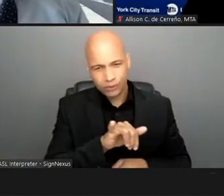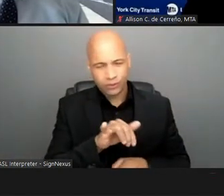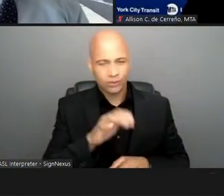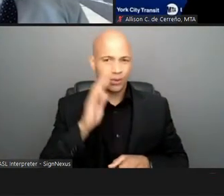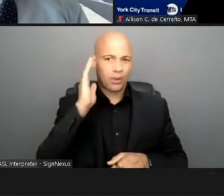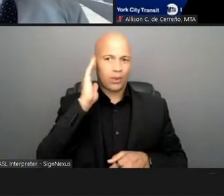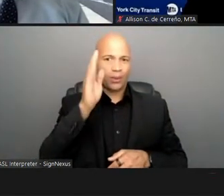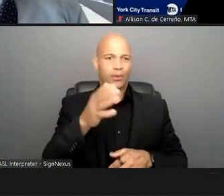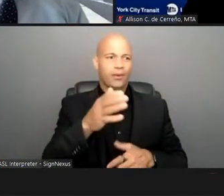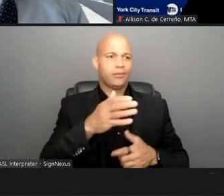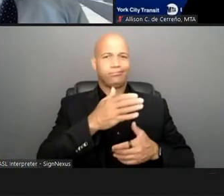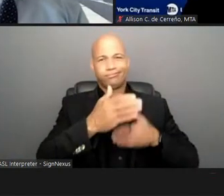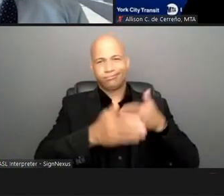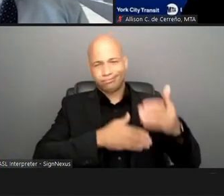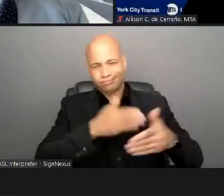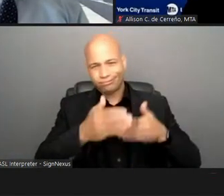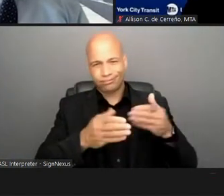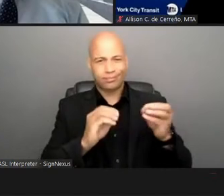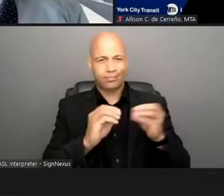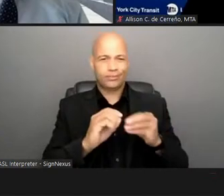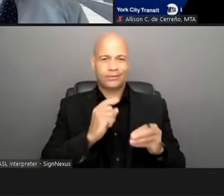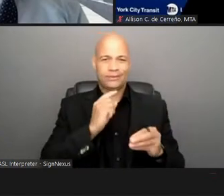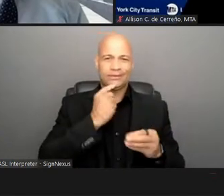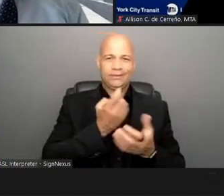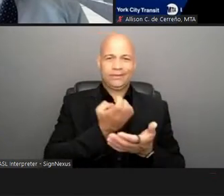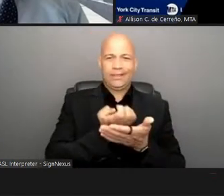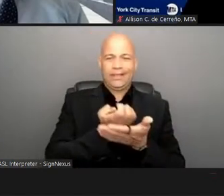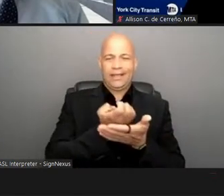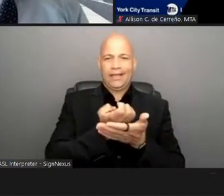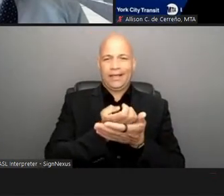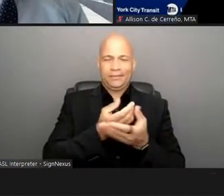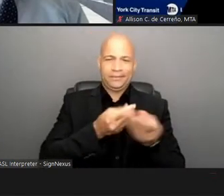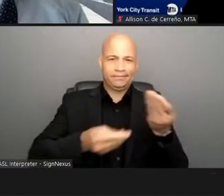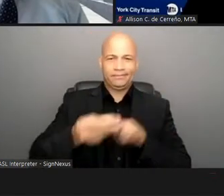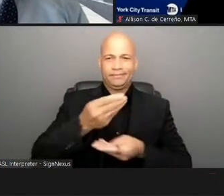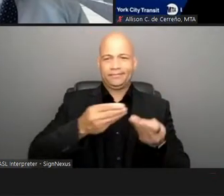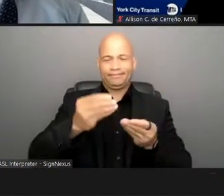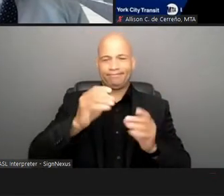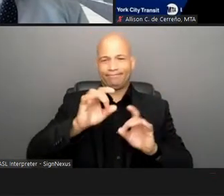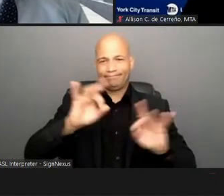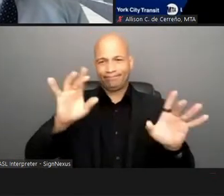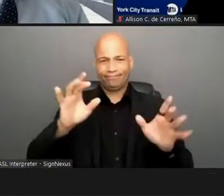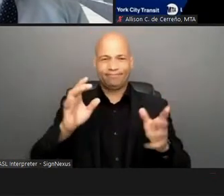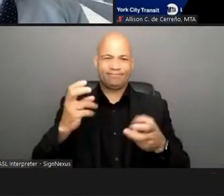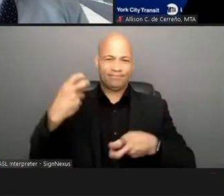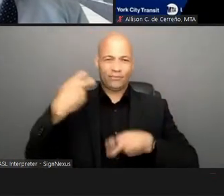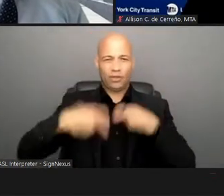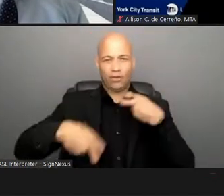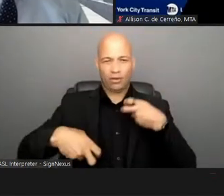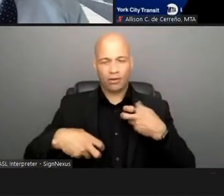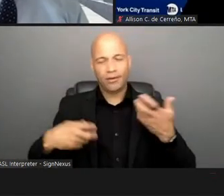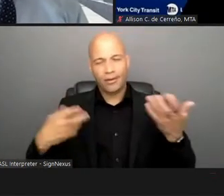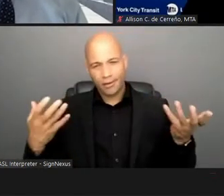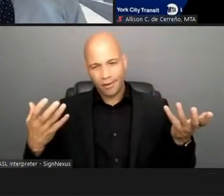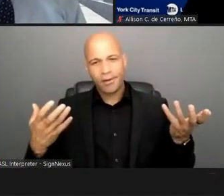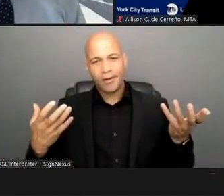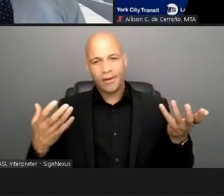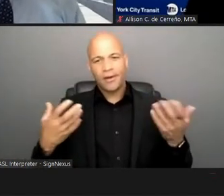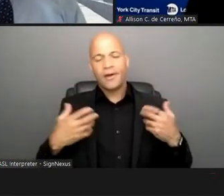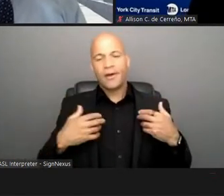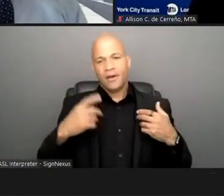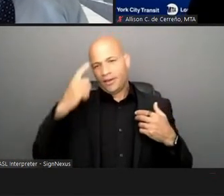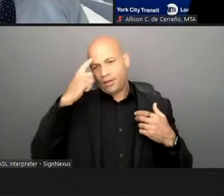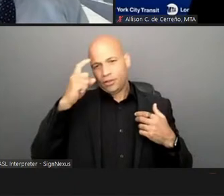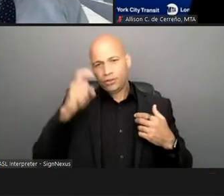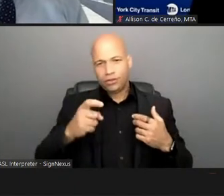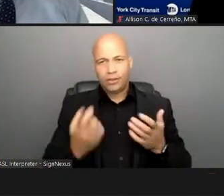creating a more critical economy in the New York than is going to resolve uh we think that you should